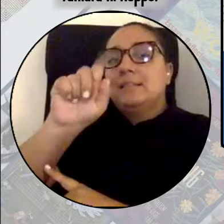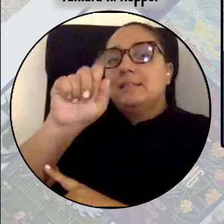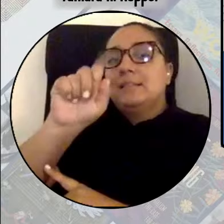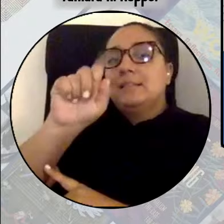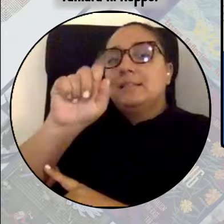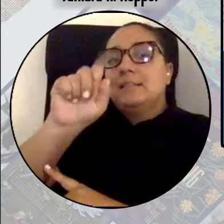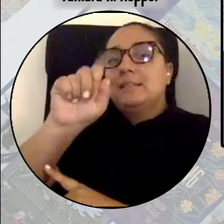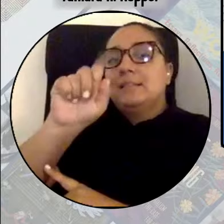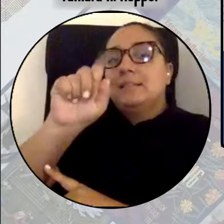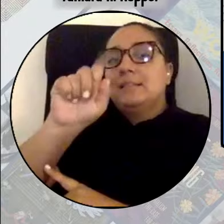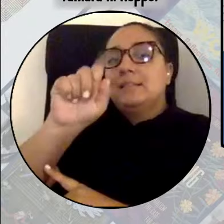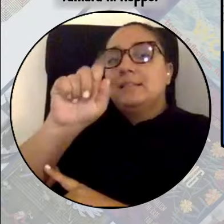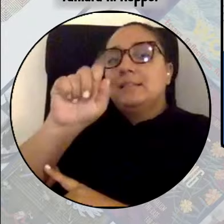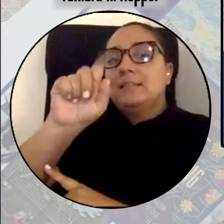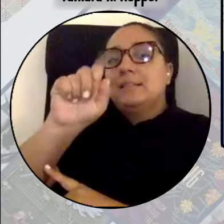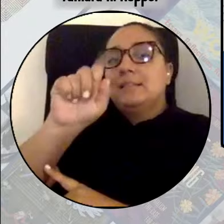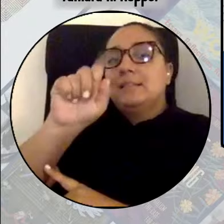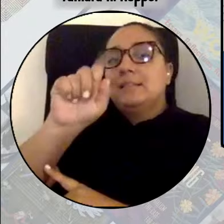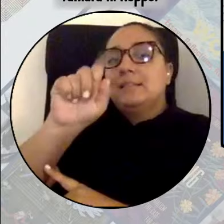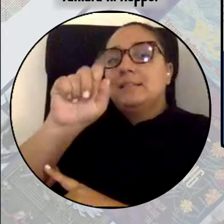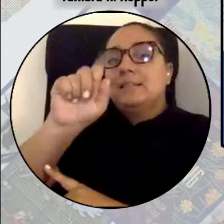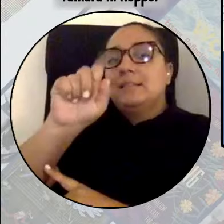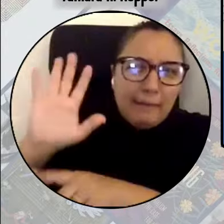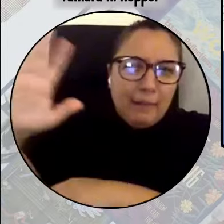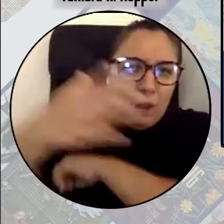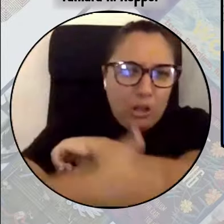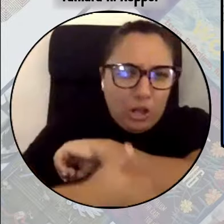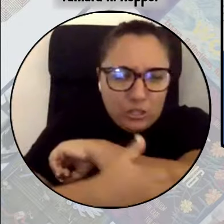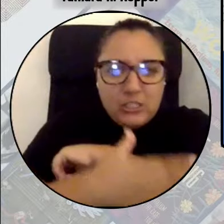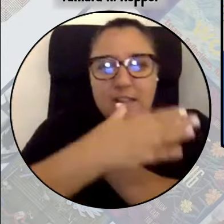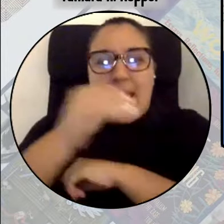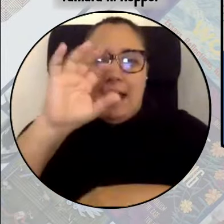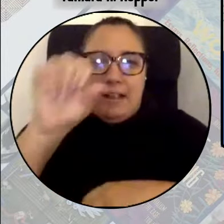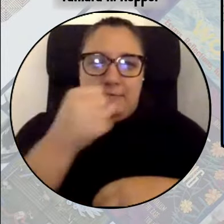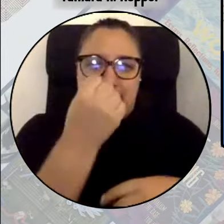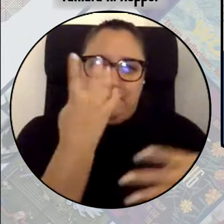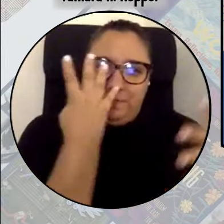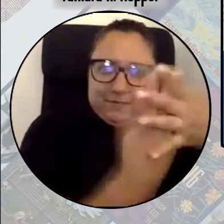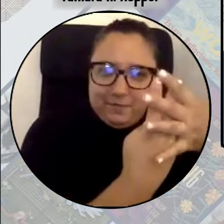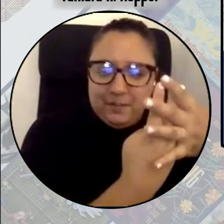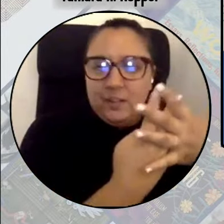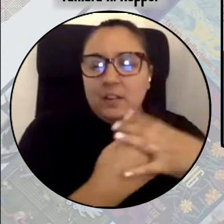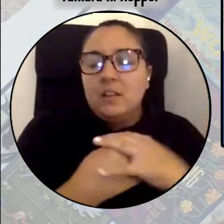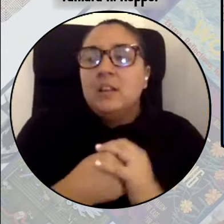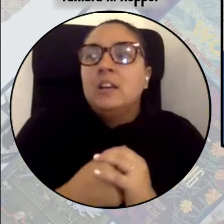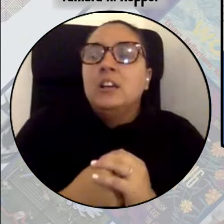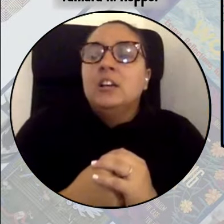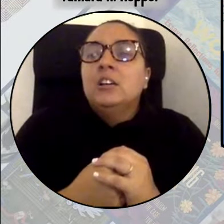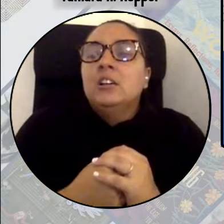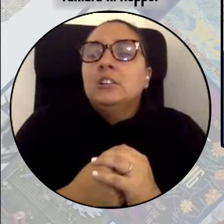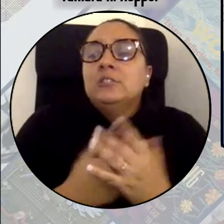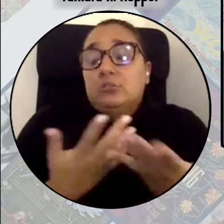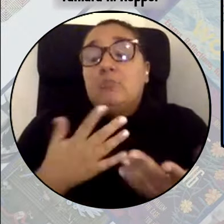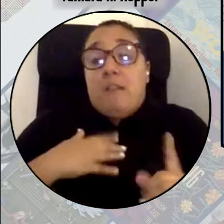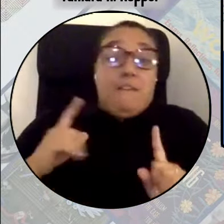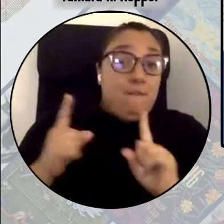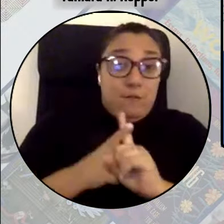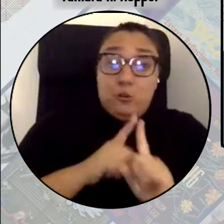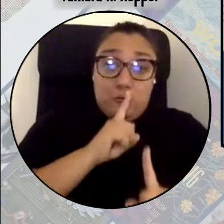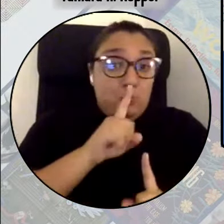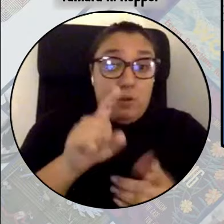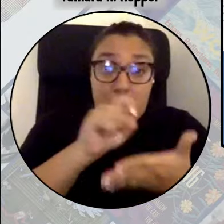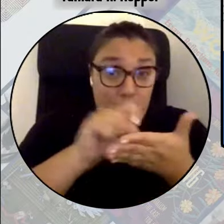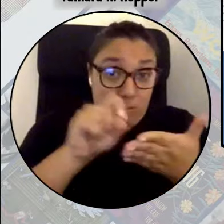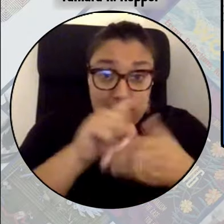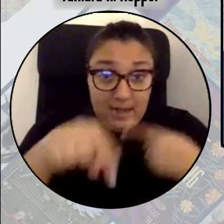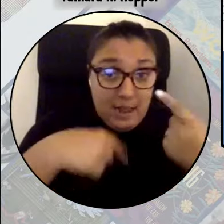interested in kind of the racial politics of immigrant, real writing on kind of immigration enforcement in terms